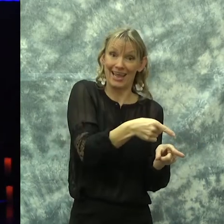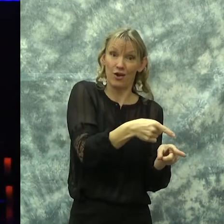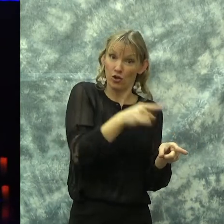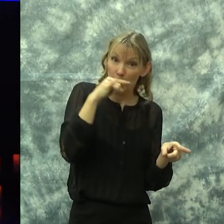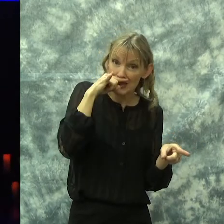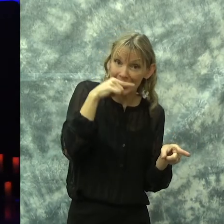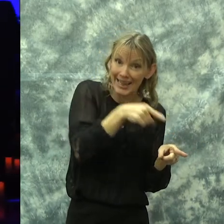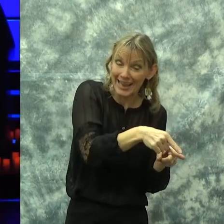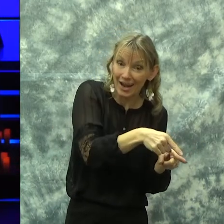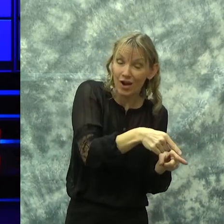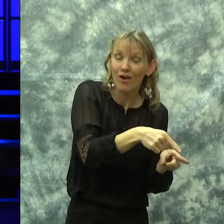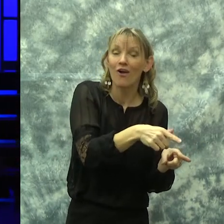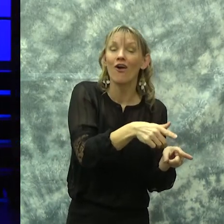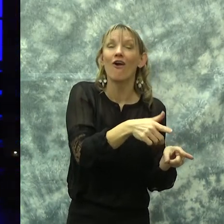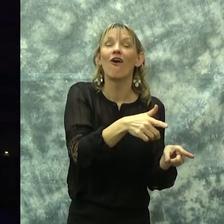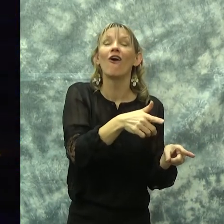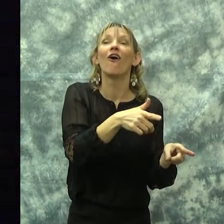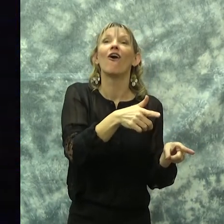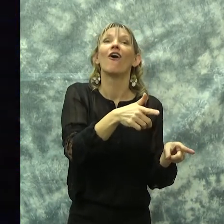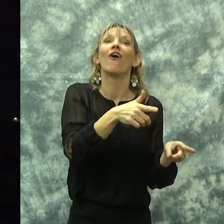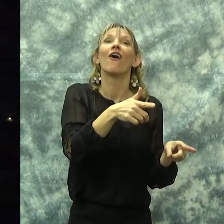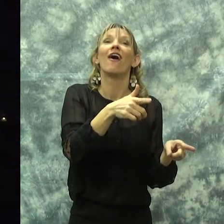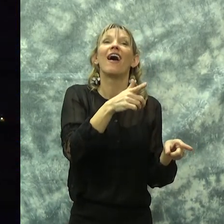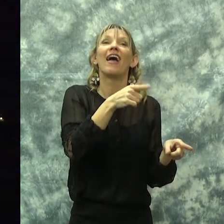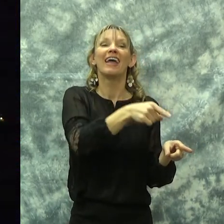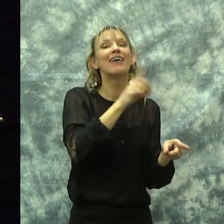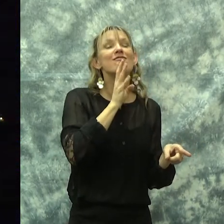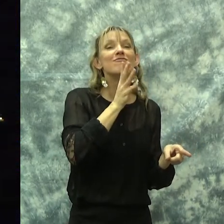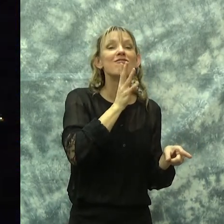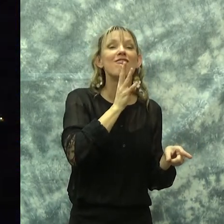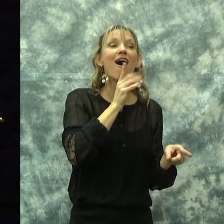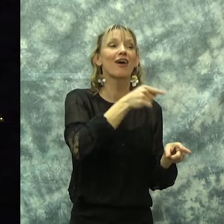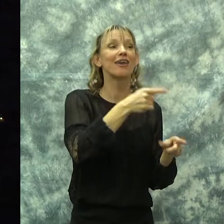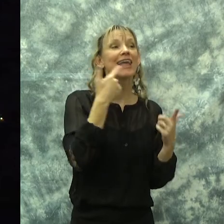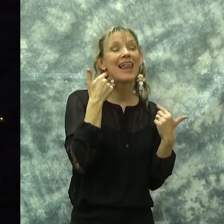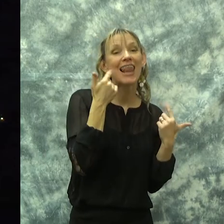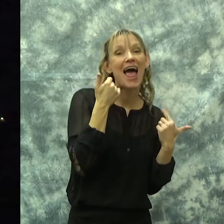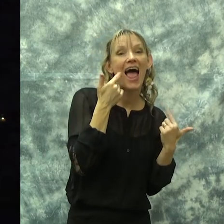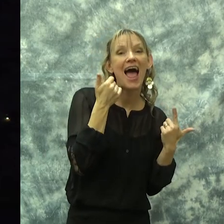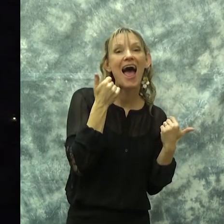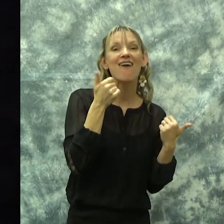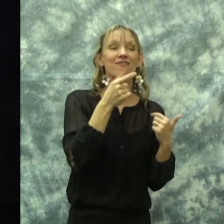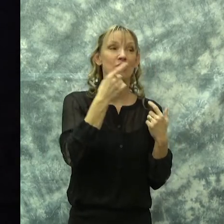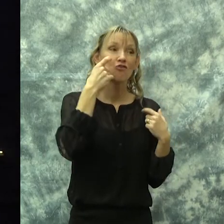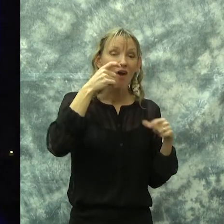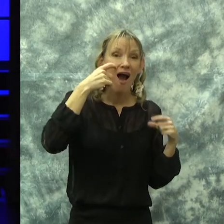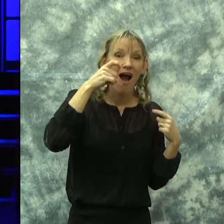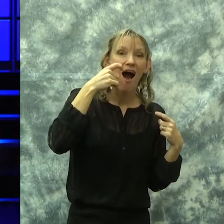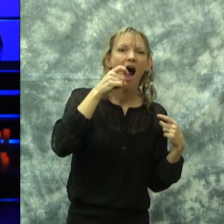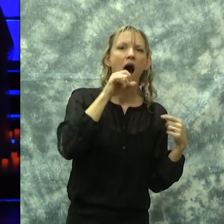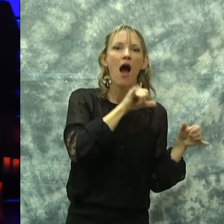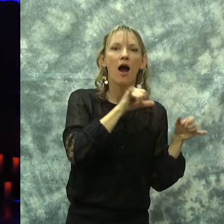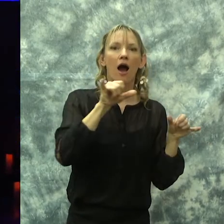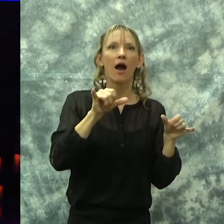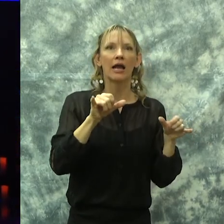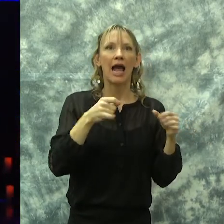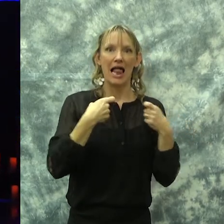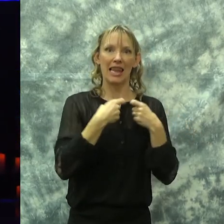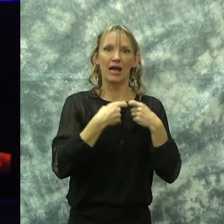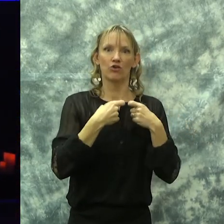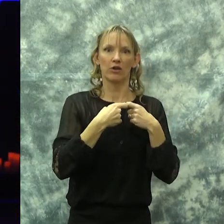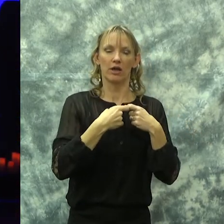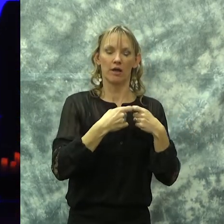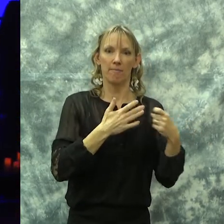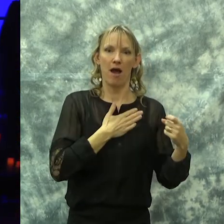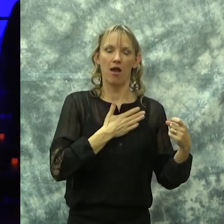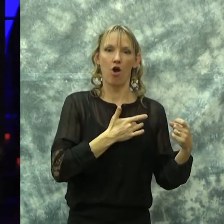There was this kid there. And when he'd talk, but even more so, when he'd laugh or when he'd cry, it was like this electric surge